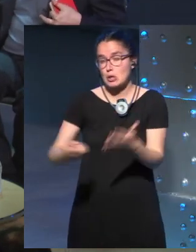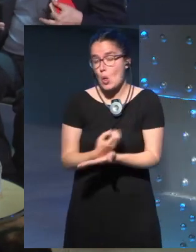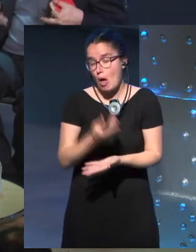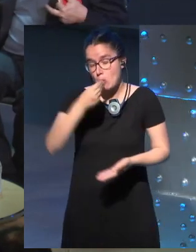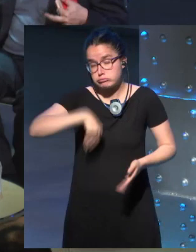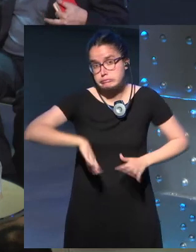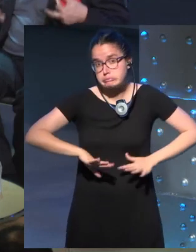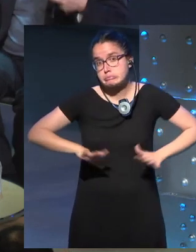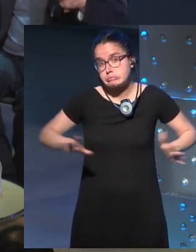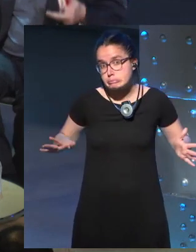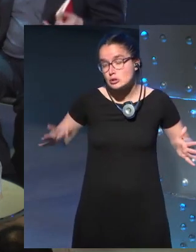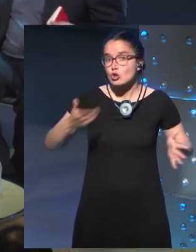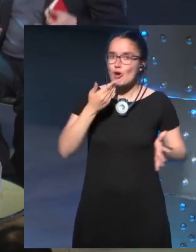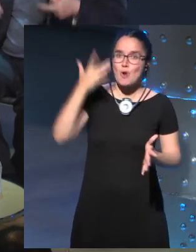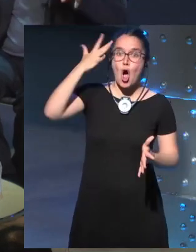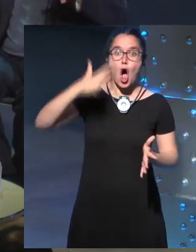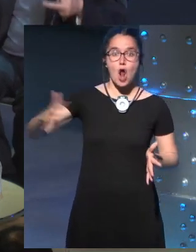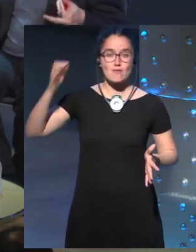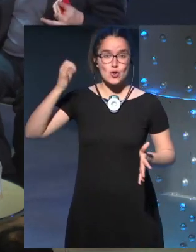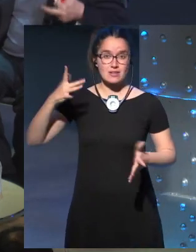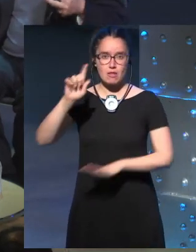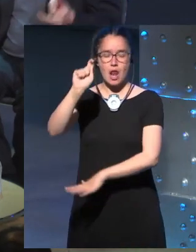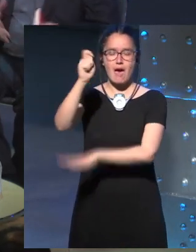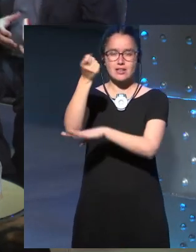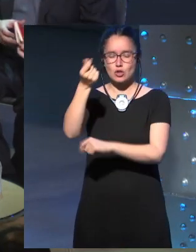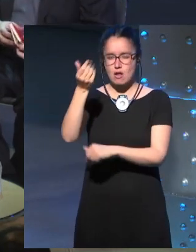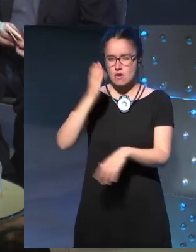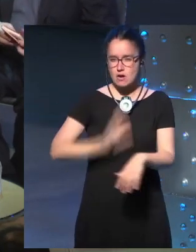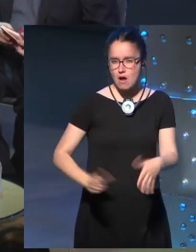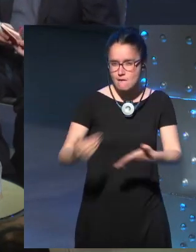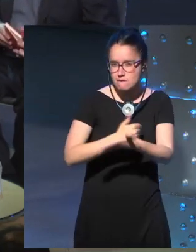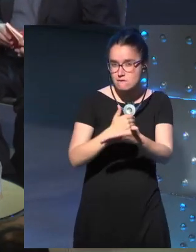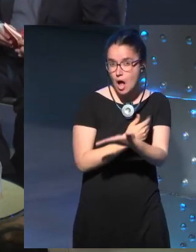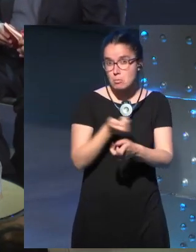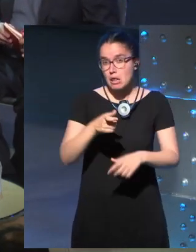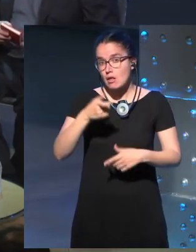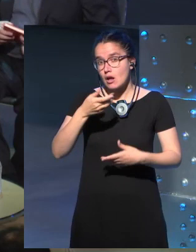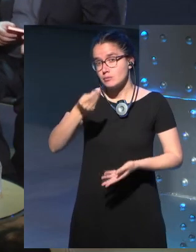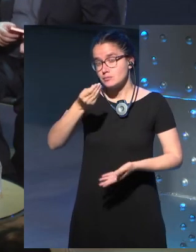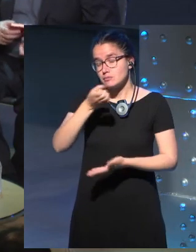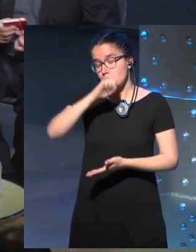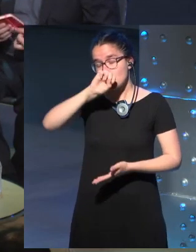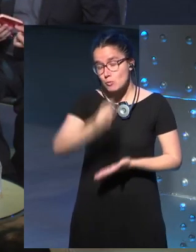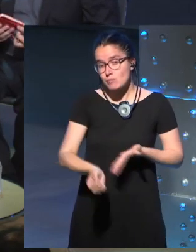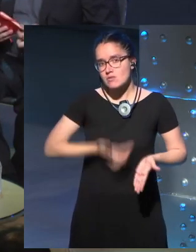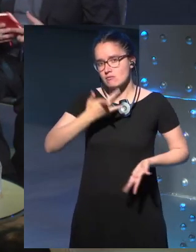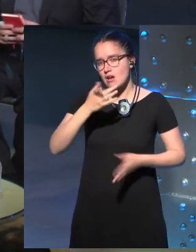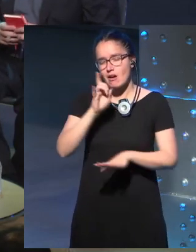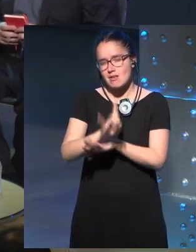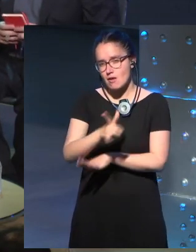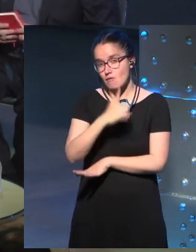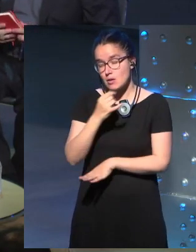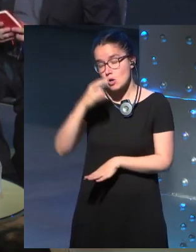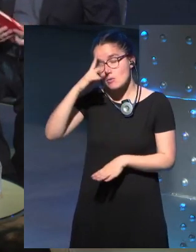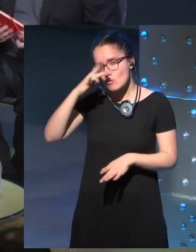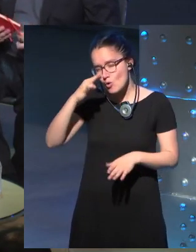and they buy all these ideas, these Hollywood ideas of the stars, money, etc. I mean, it's